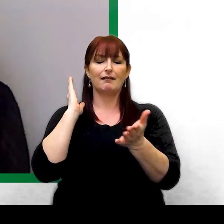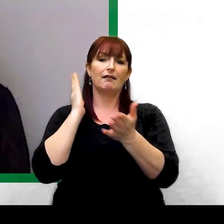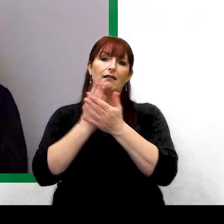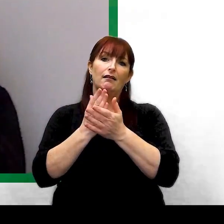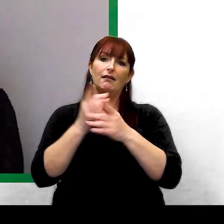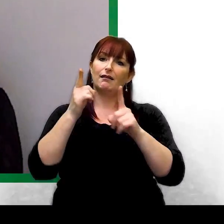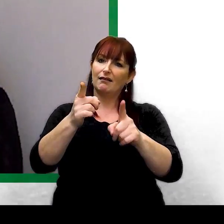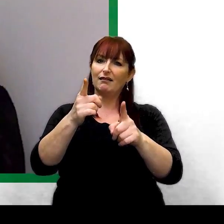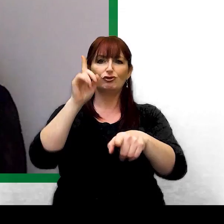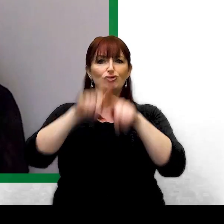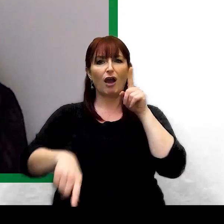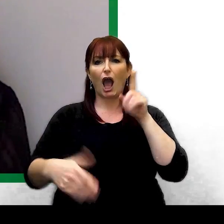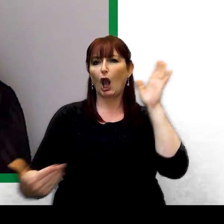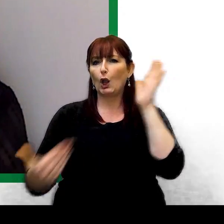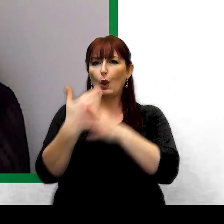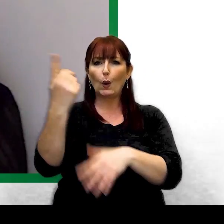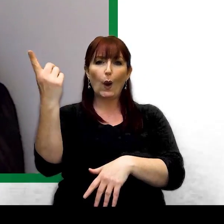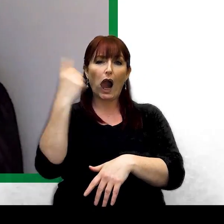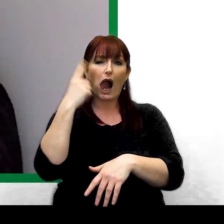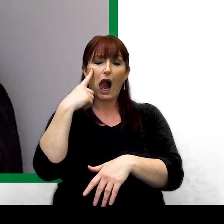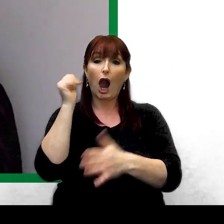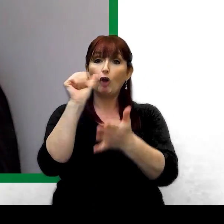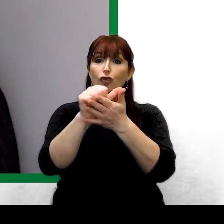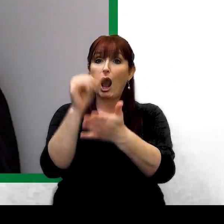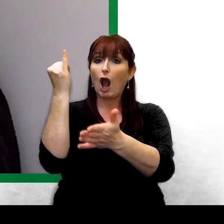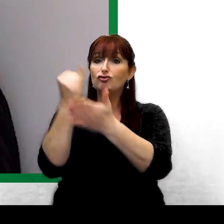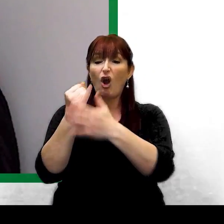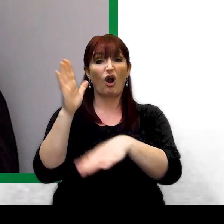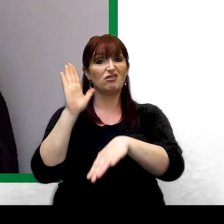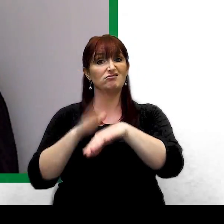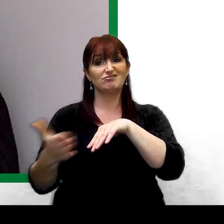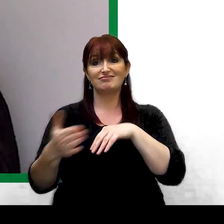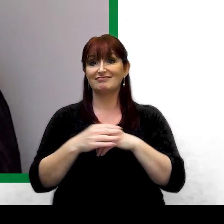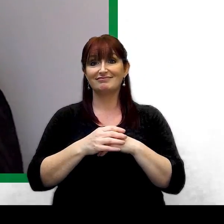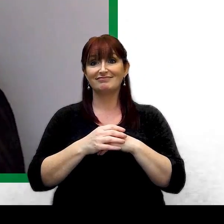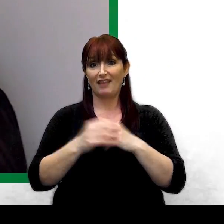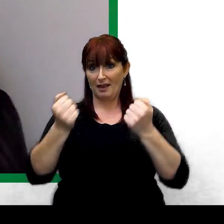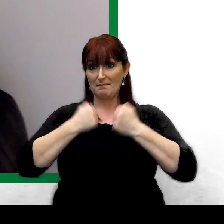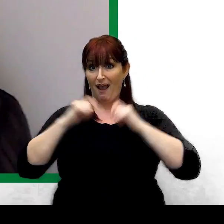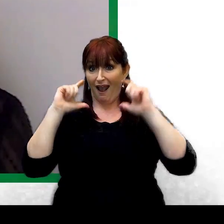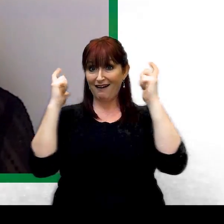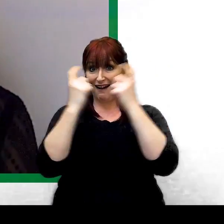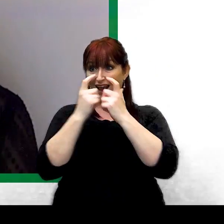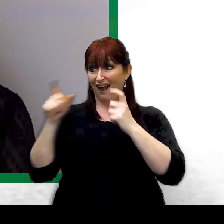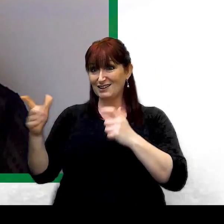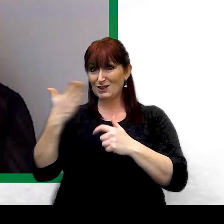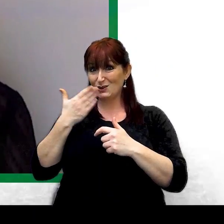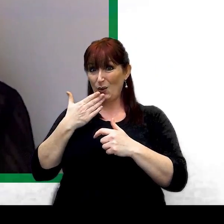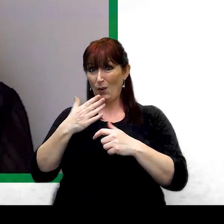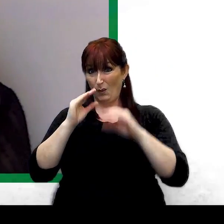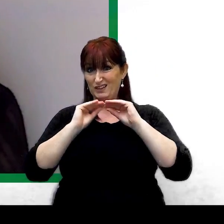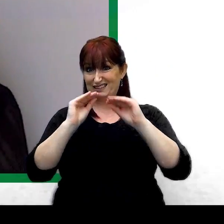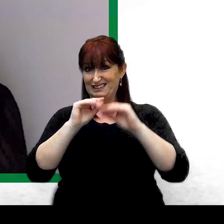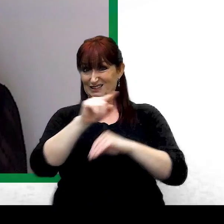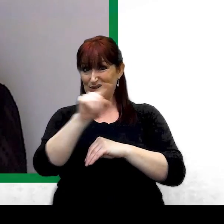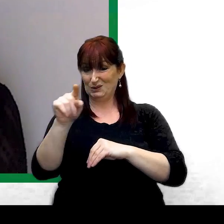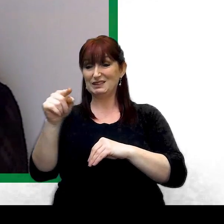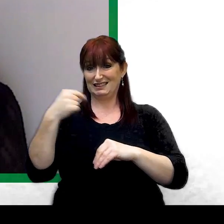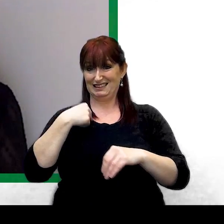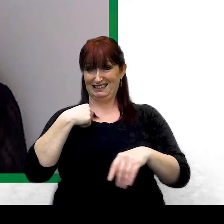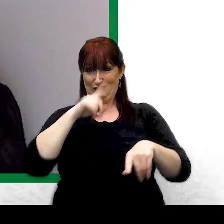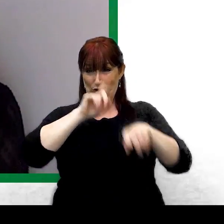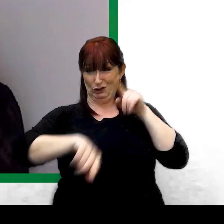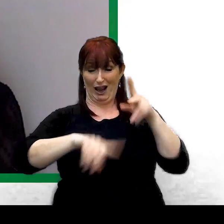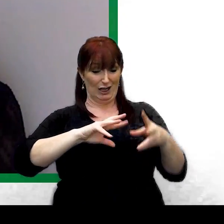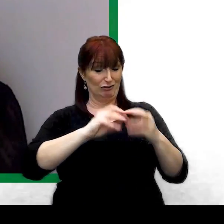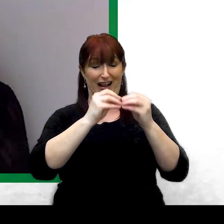right or wrong. My class at school would be able to tell you that sometimes when I try to create some beautiful art for them, it does not